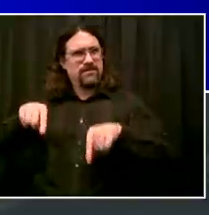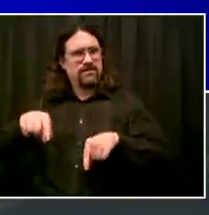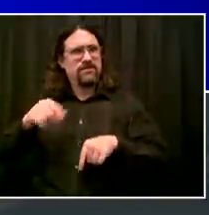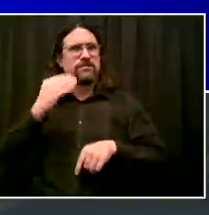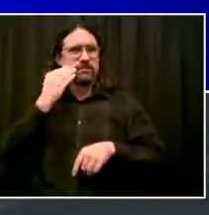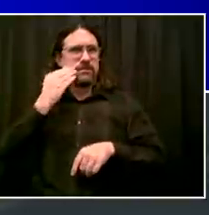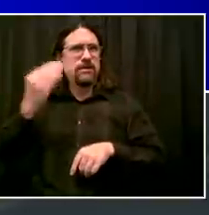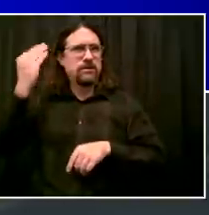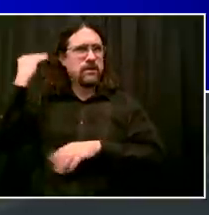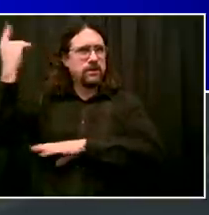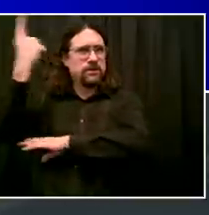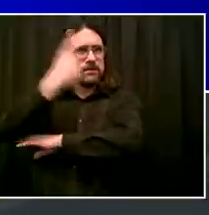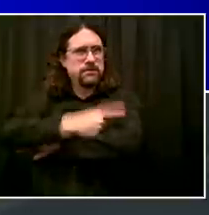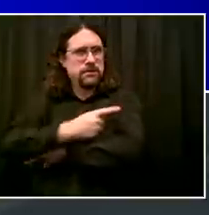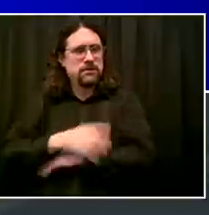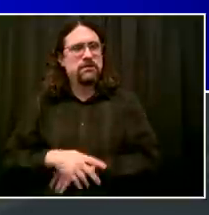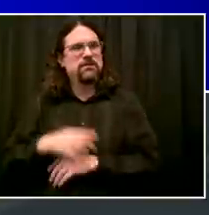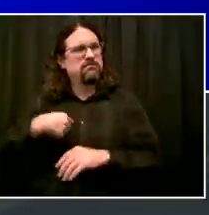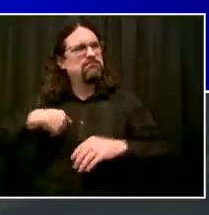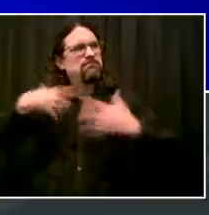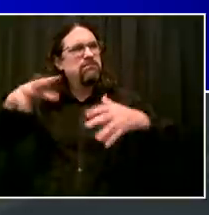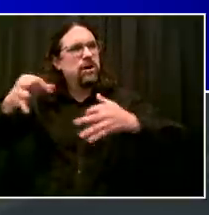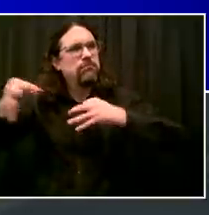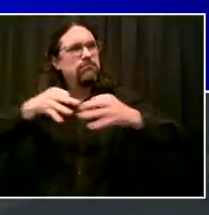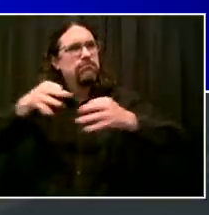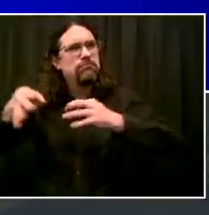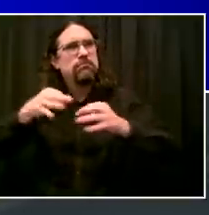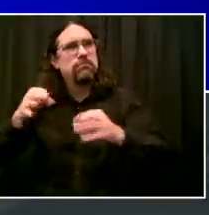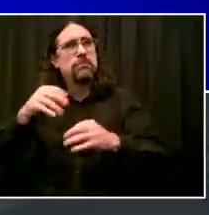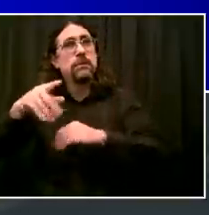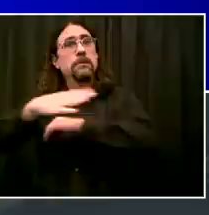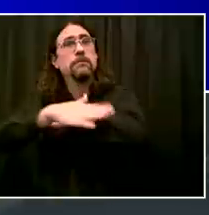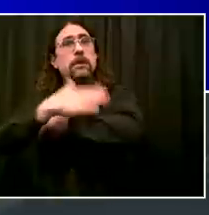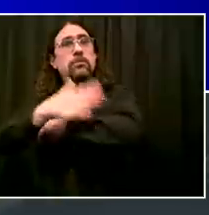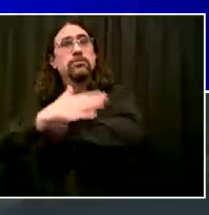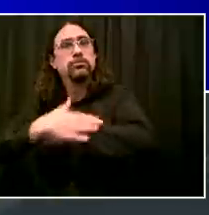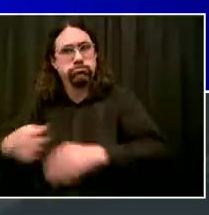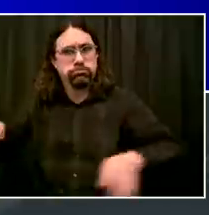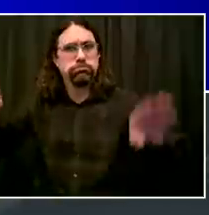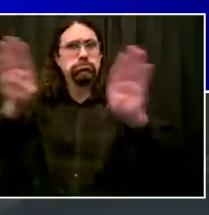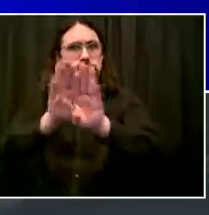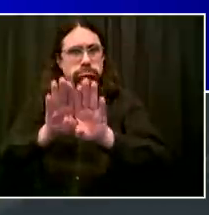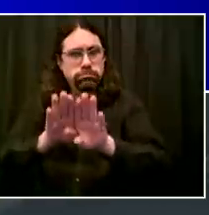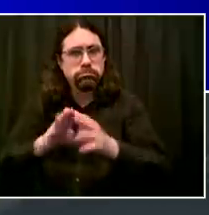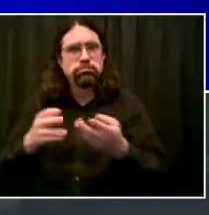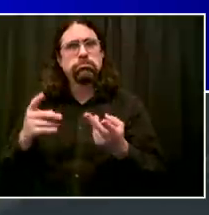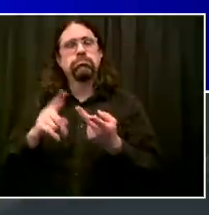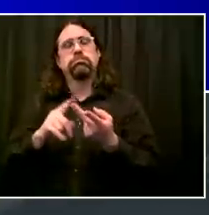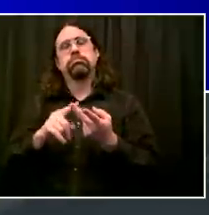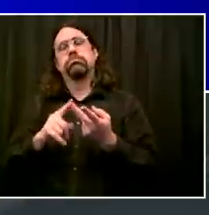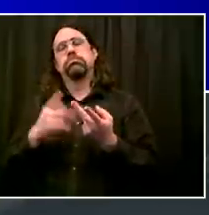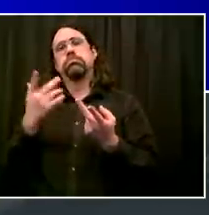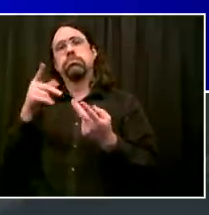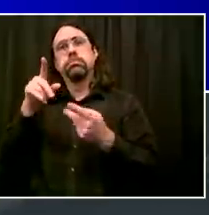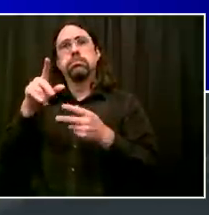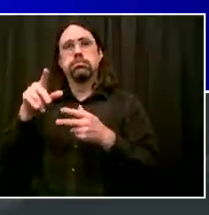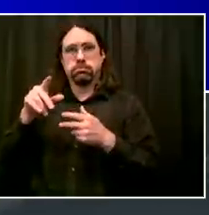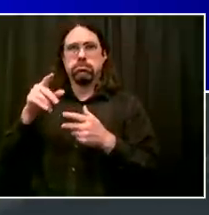swim. There's not going to be anything with group activity, no sports, no volleyball,